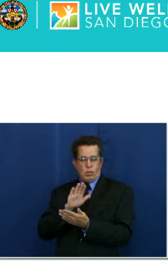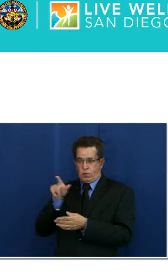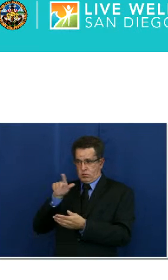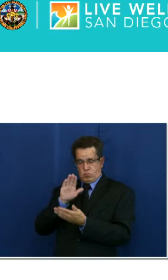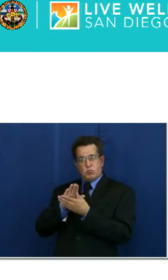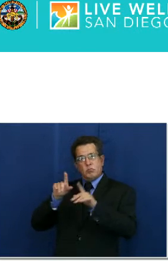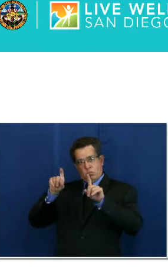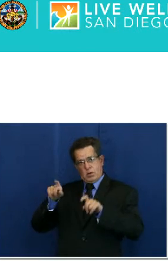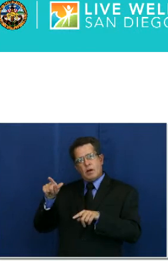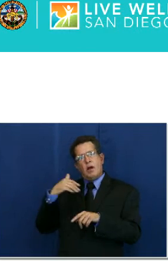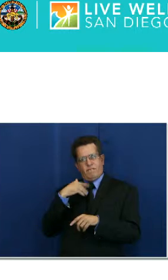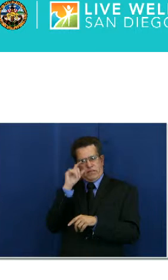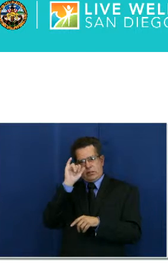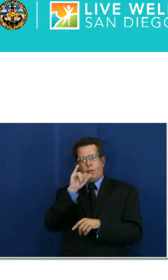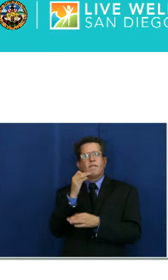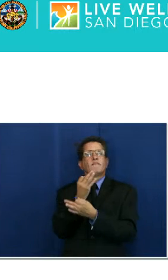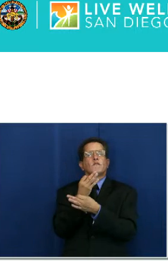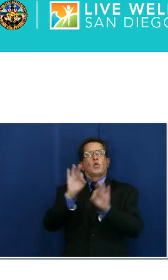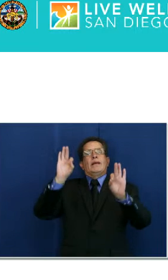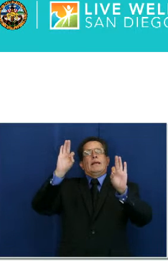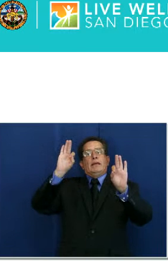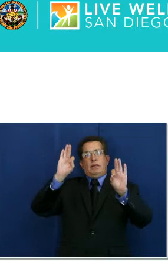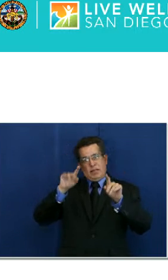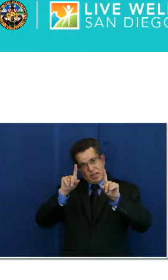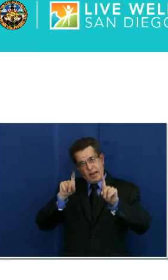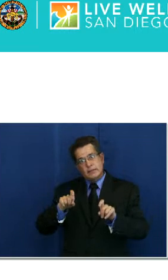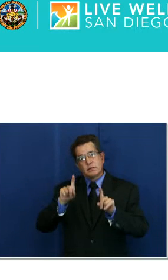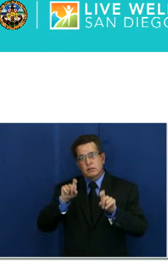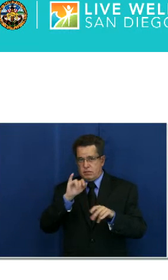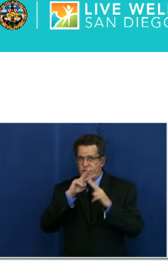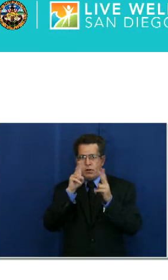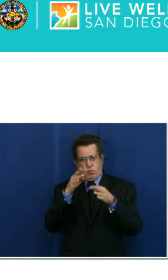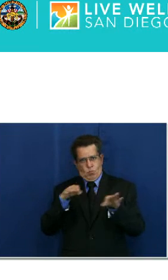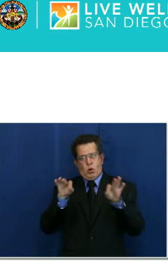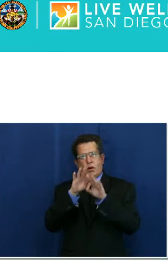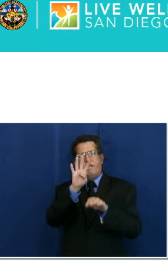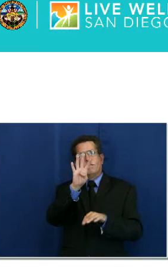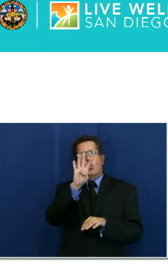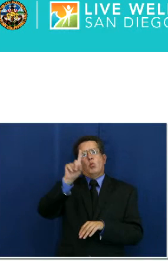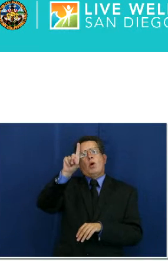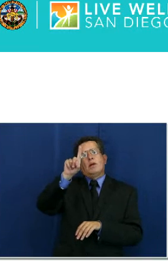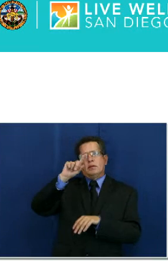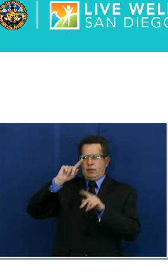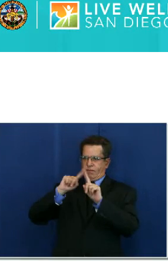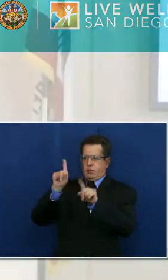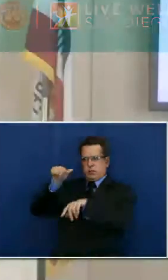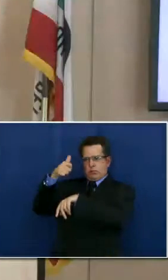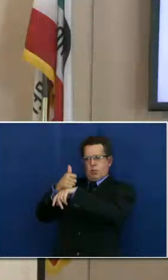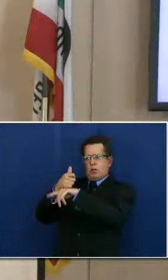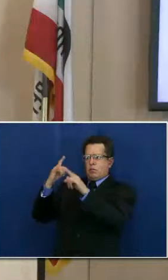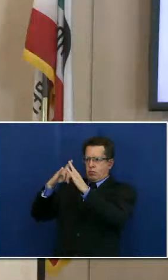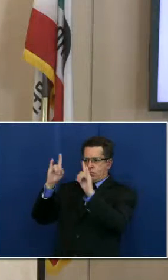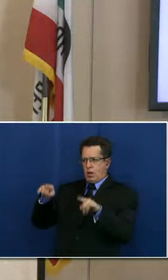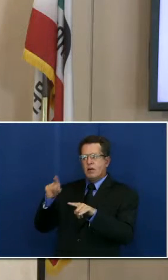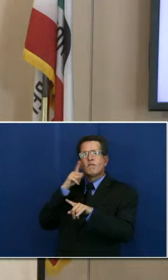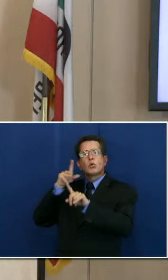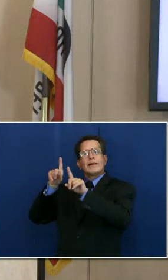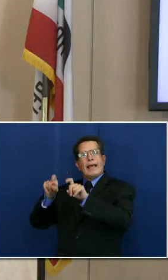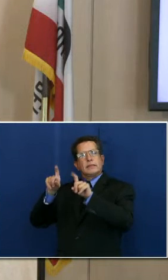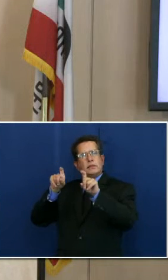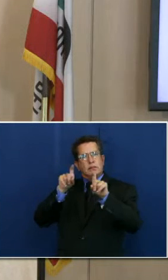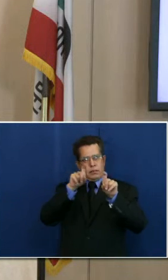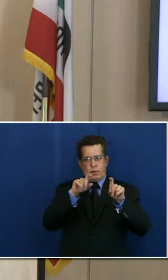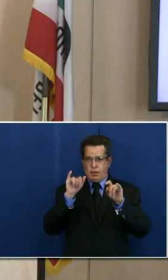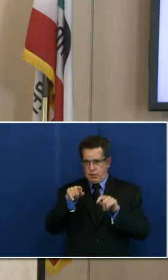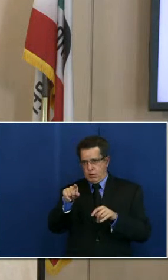free tests, and this is really important. We have 41 testing sites we're expanding. So in addition to these 4 school